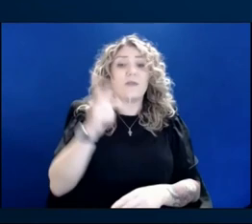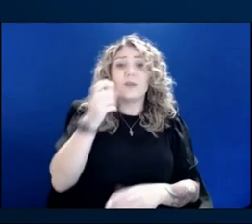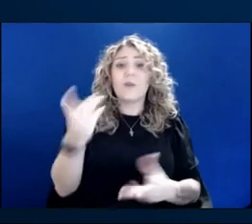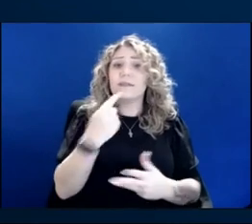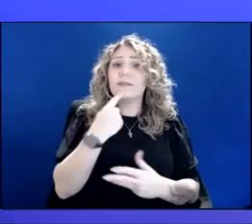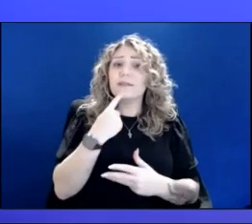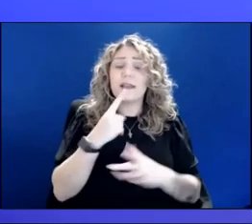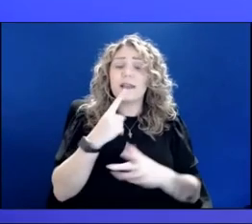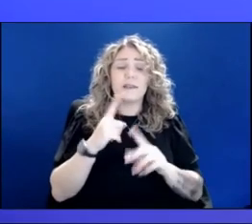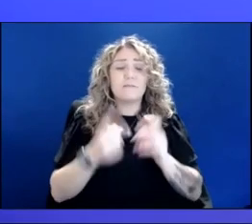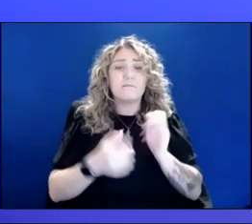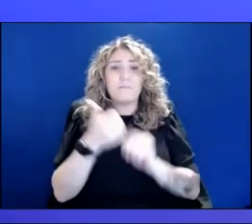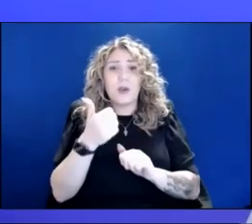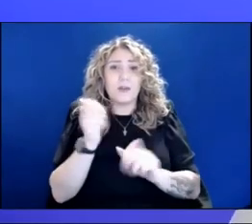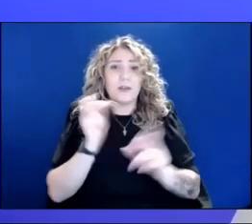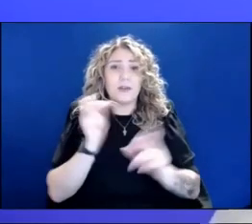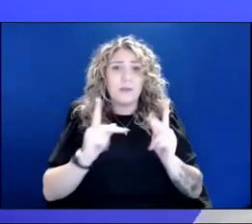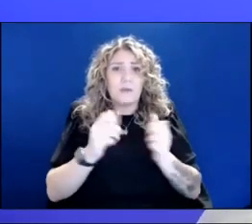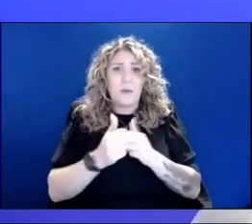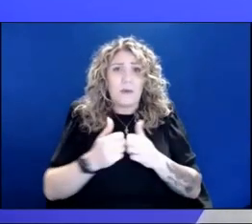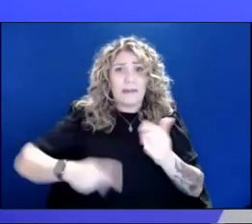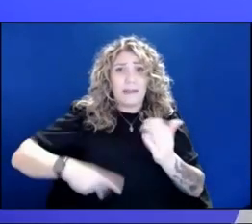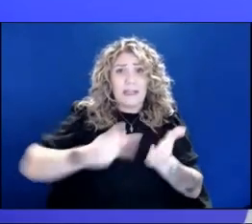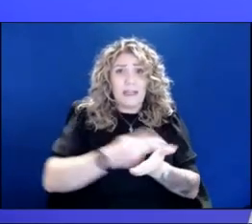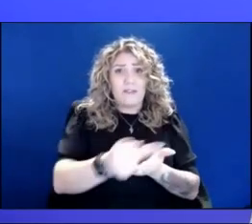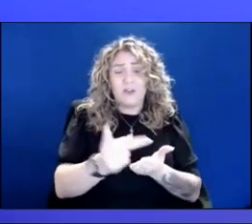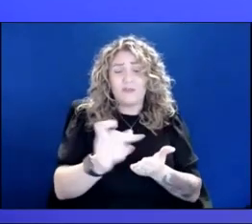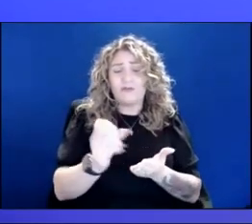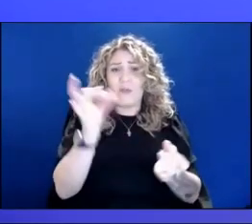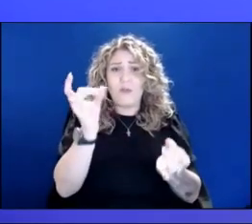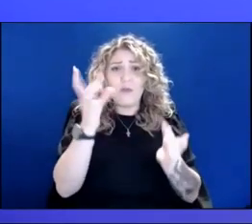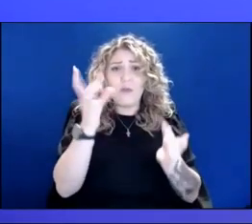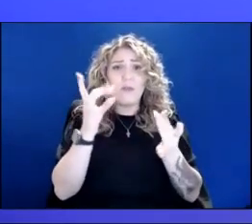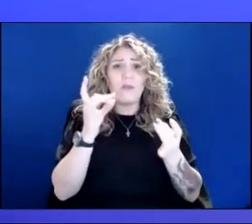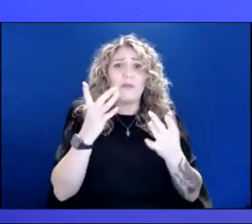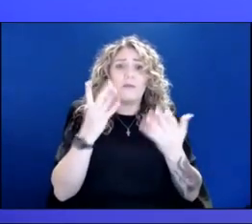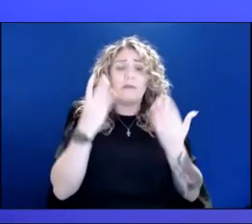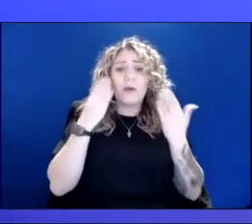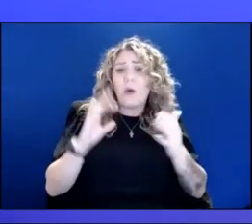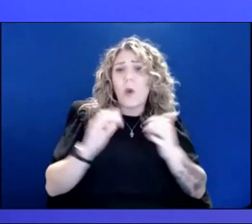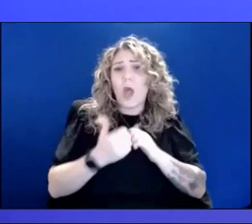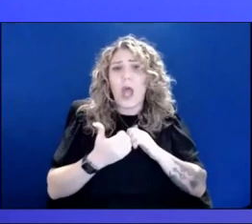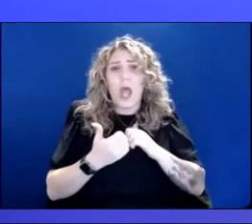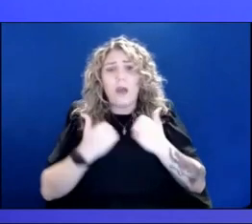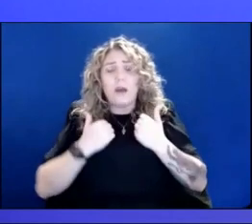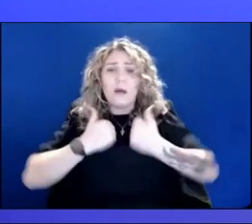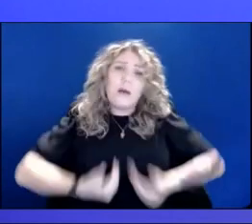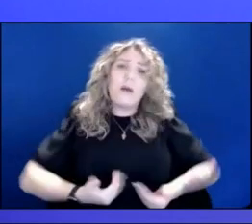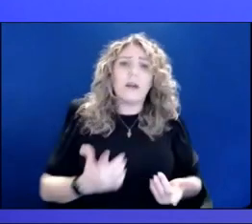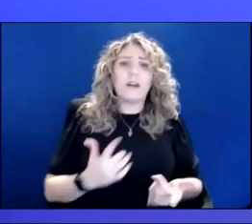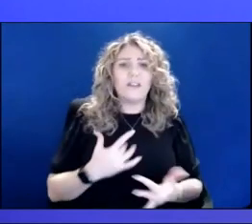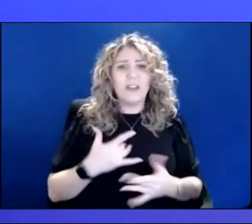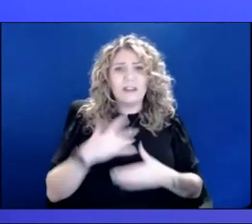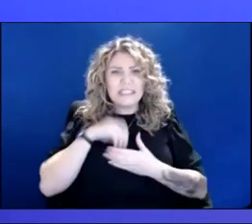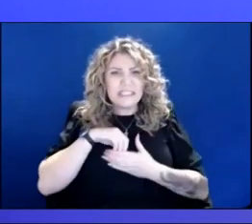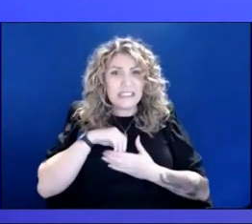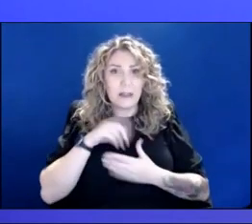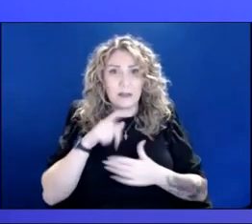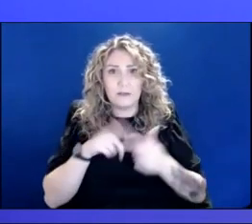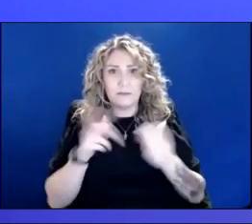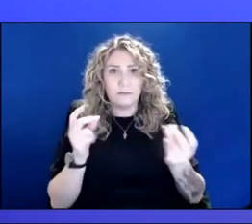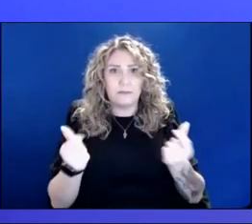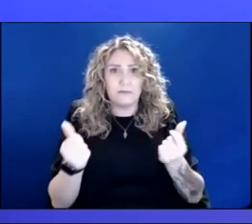so insidious. Right. They don't know how tired or how run down they feel, and all of a sudden they feel better, and